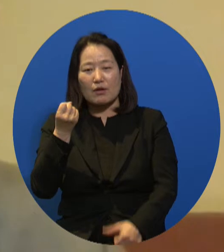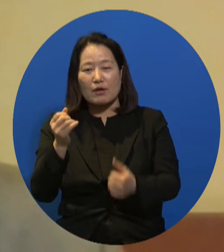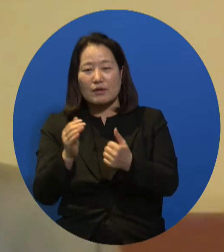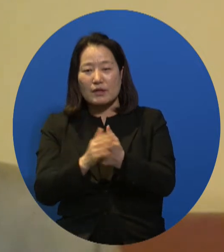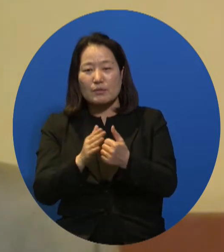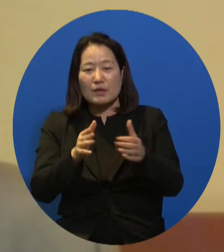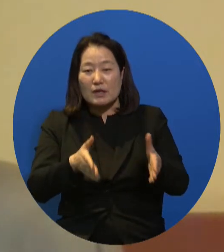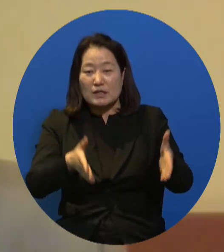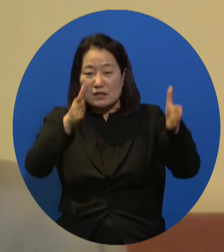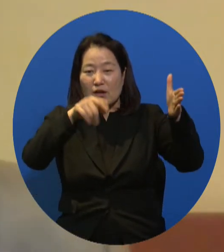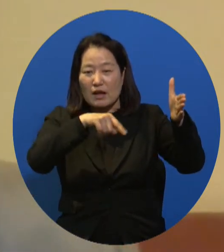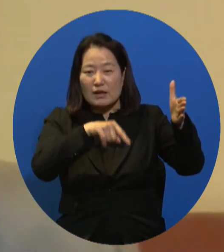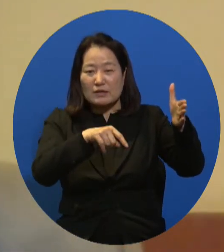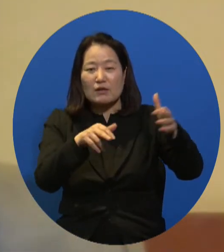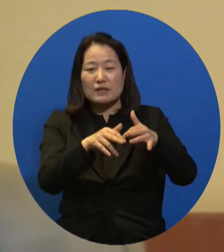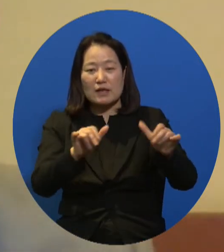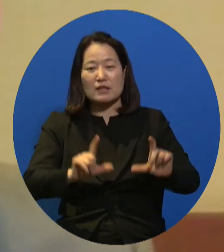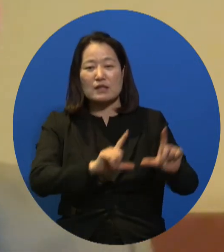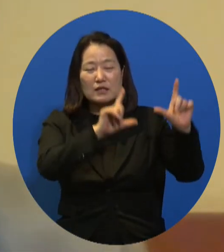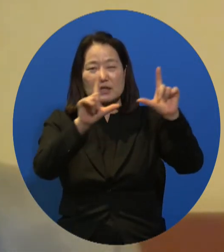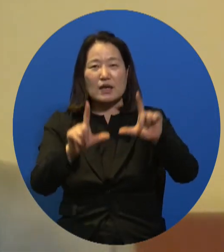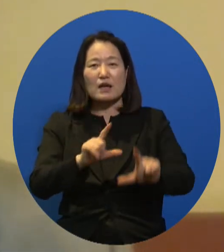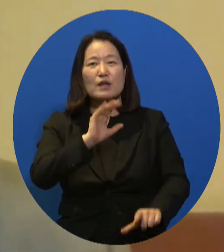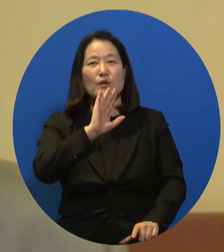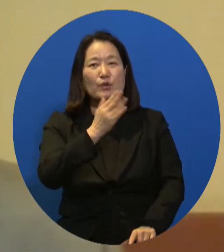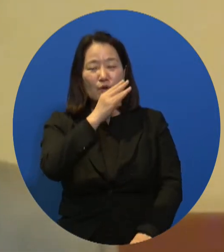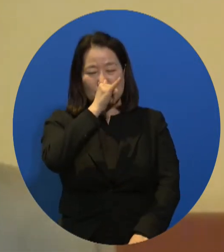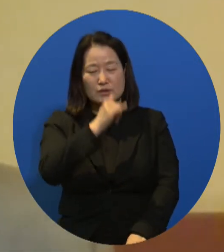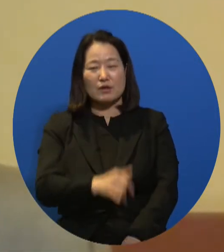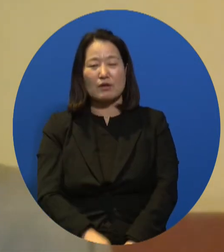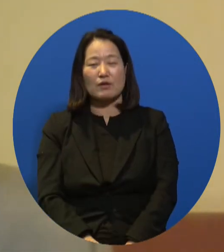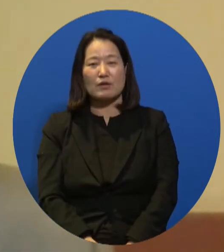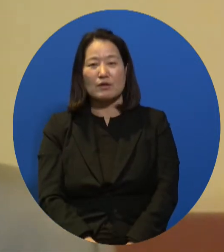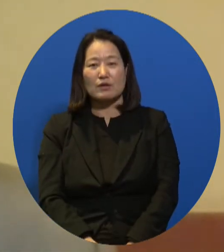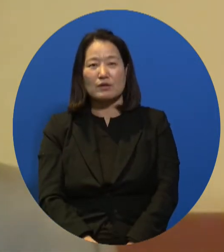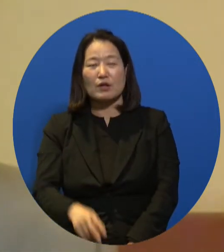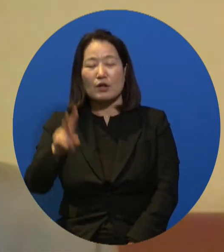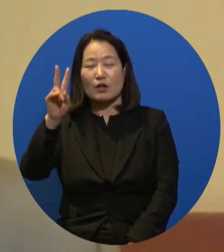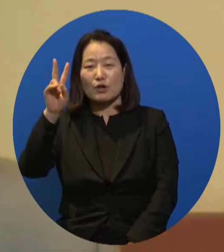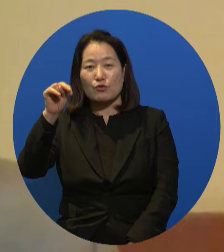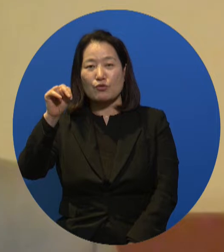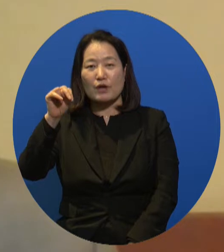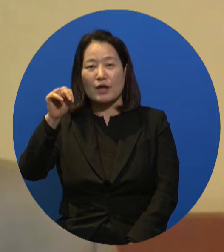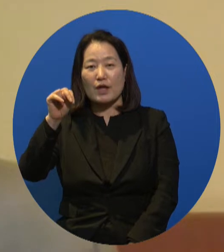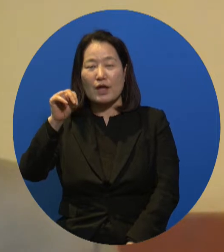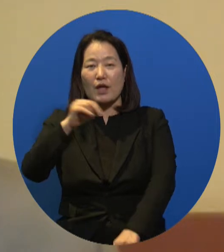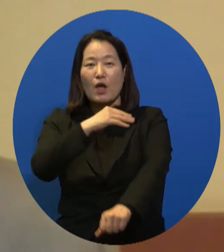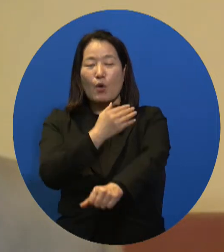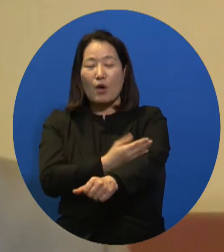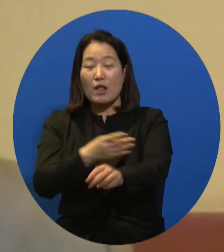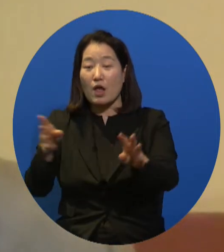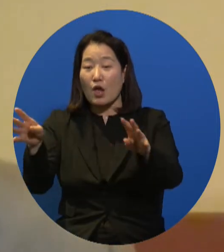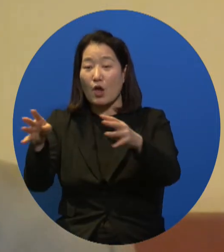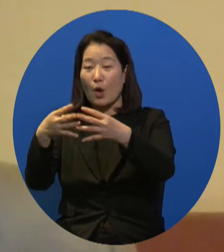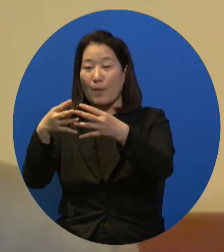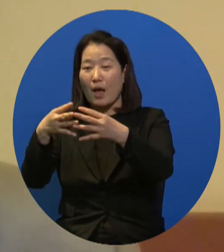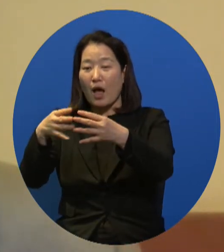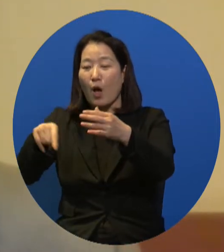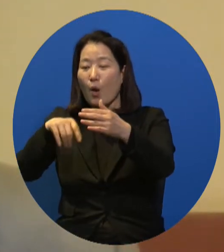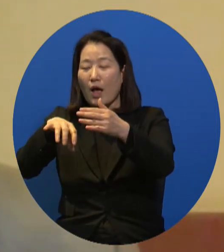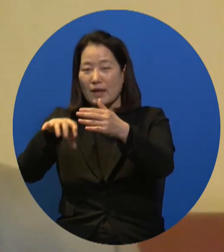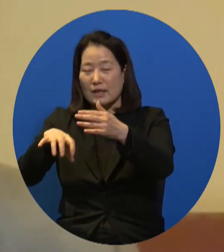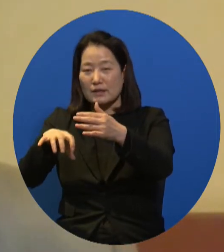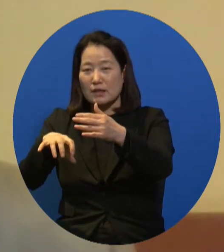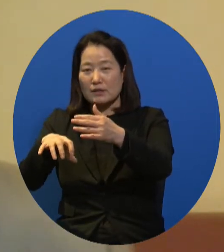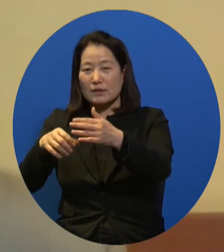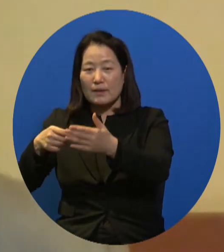CRPD committee took our concerns seriously and also conducted a visit to Hungary in